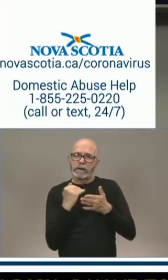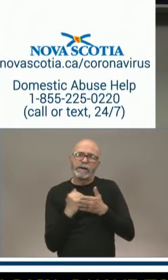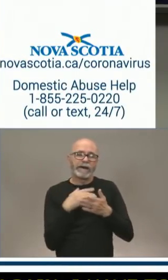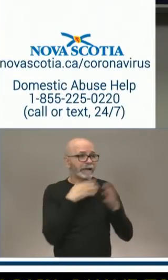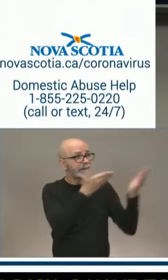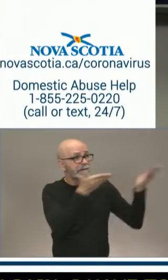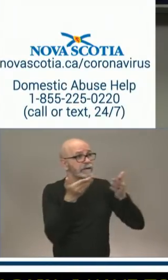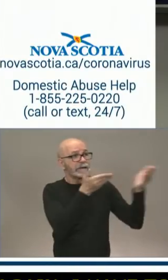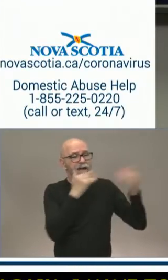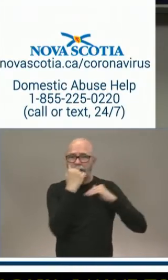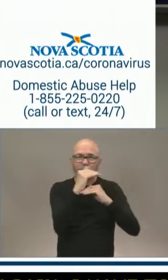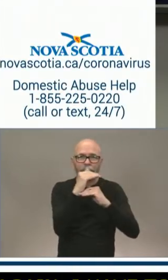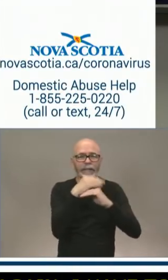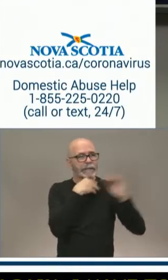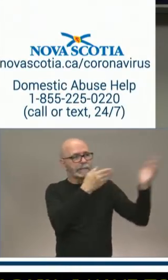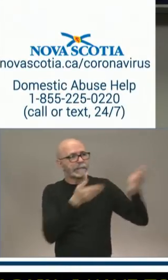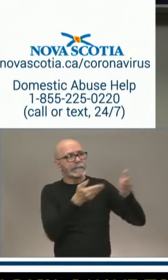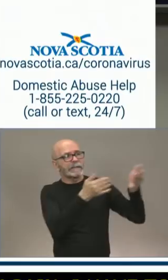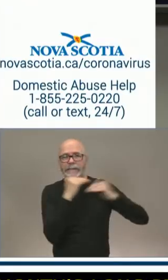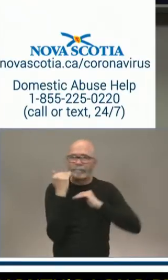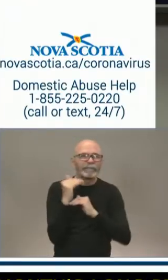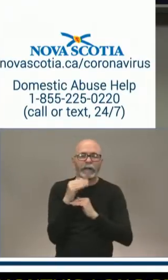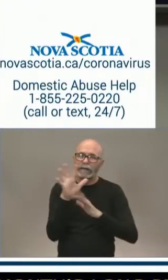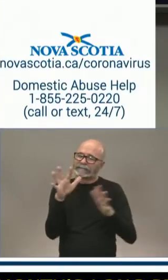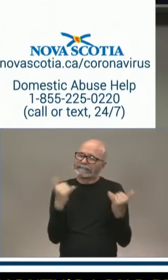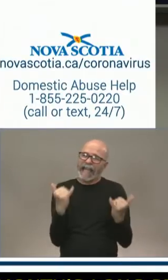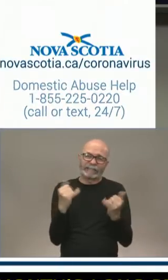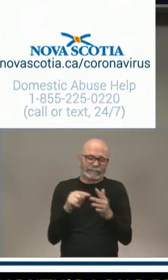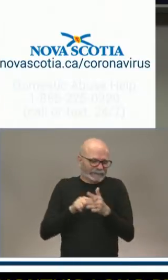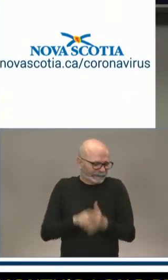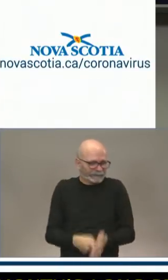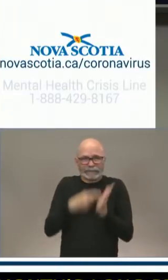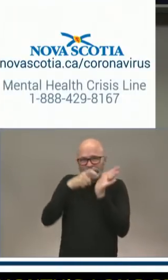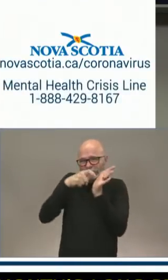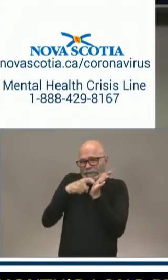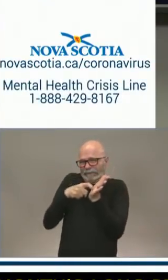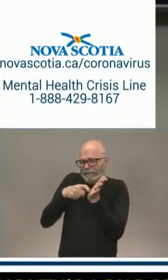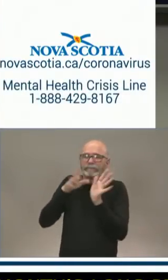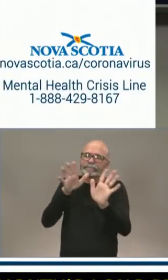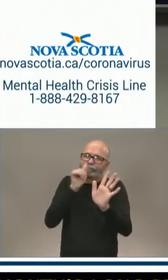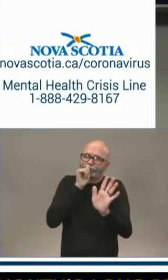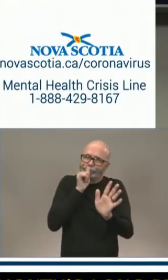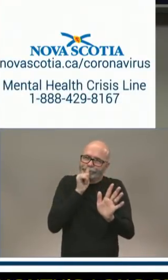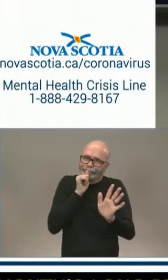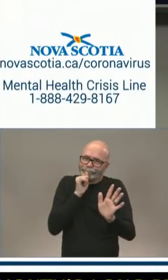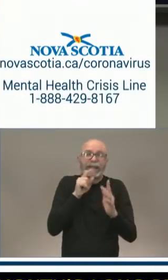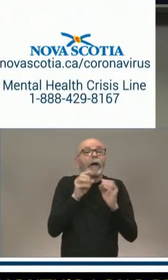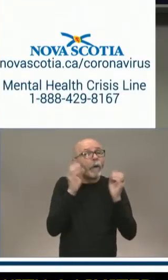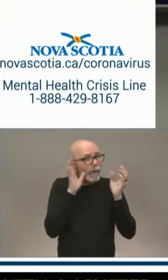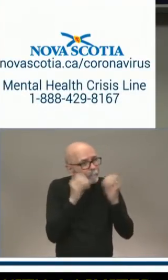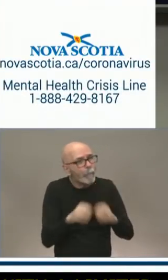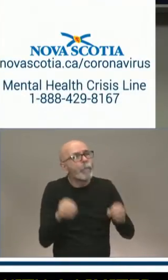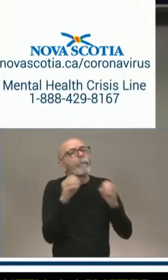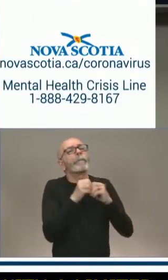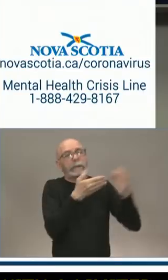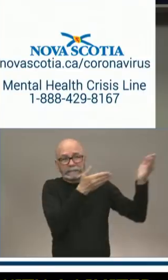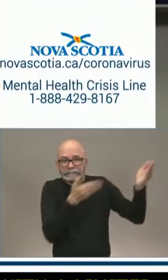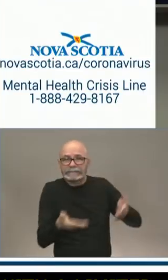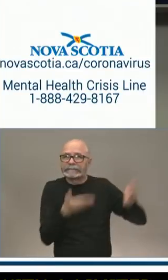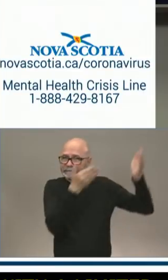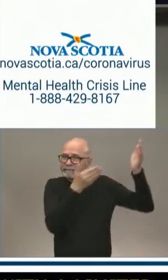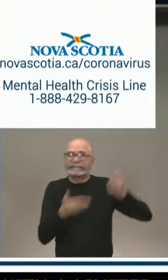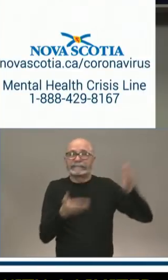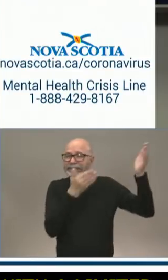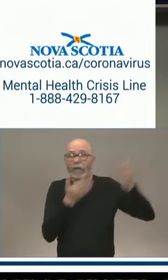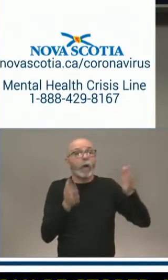limitations of how the vaccine can be stored. As we get new products with less restrictive storage and more vaccine, we will roll out broader models